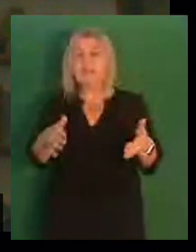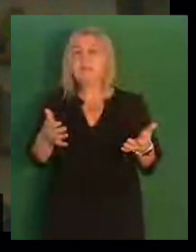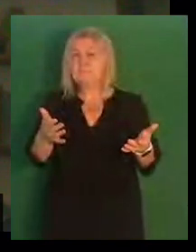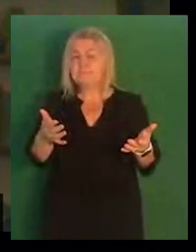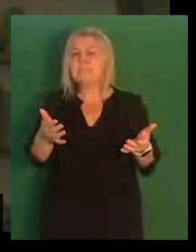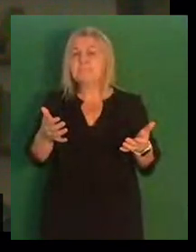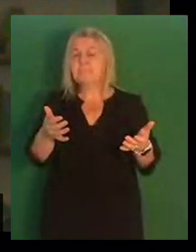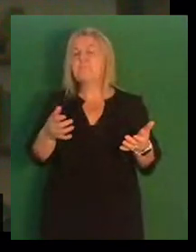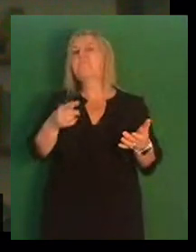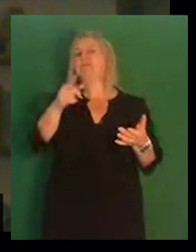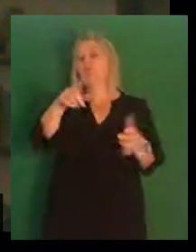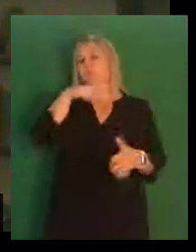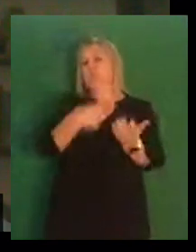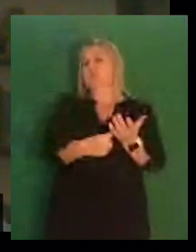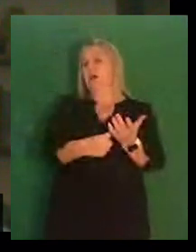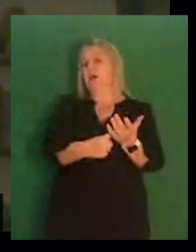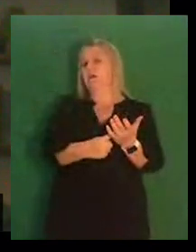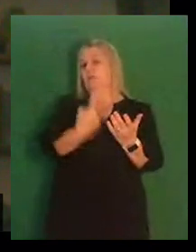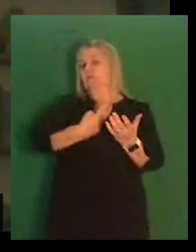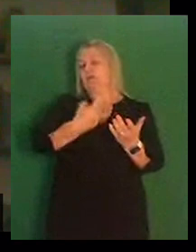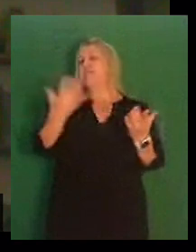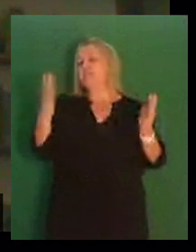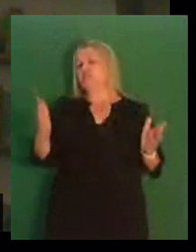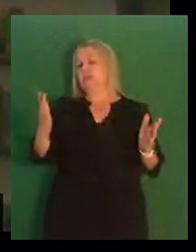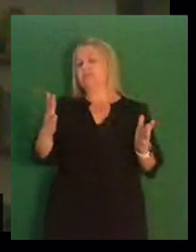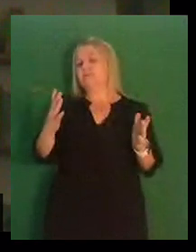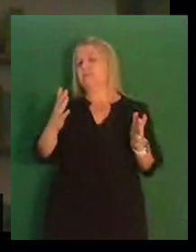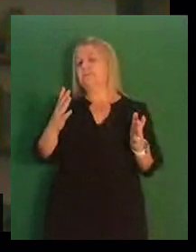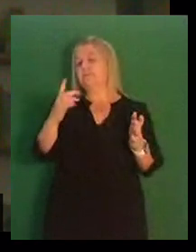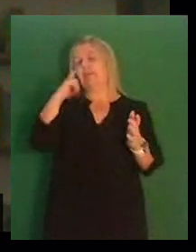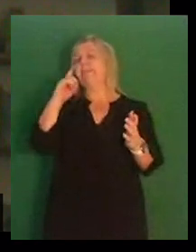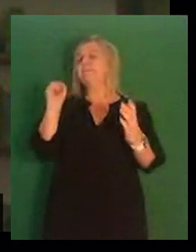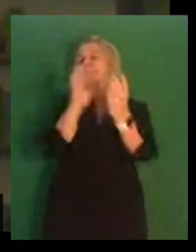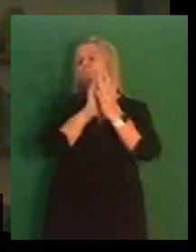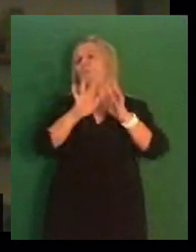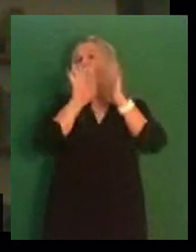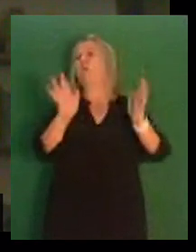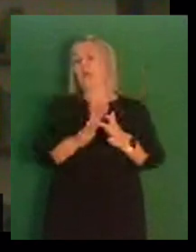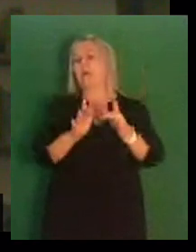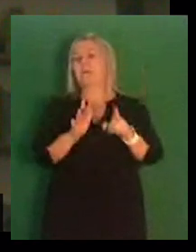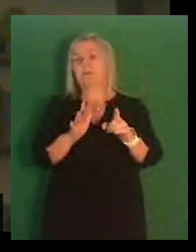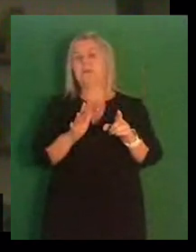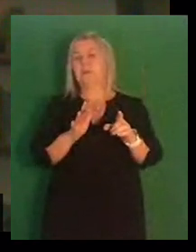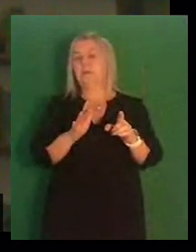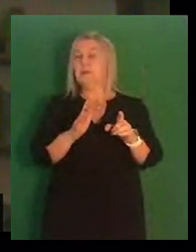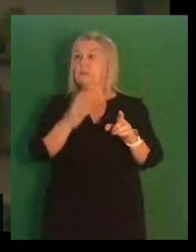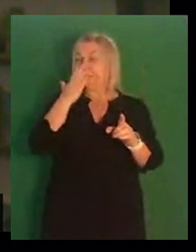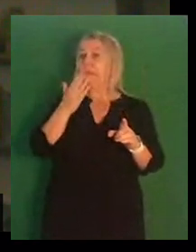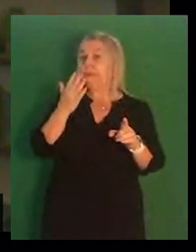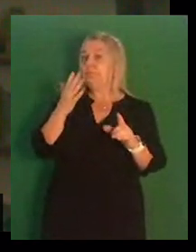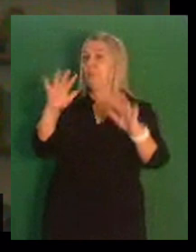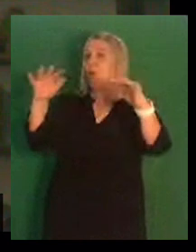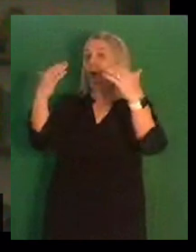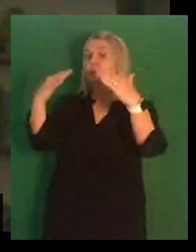made the decision and we began to do this, it was received really well by